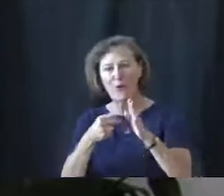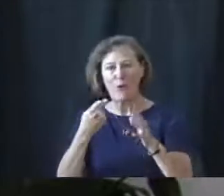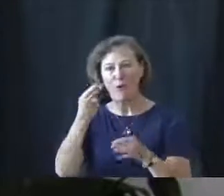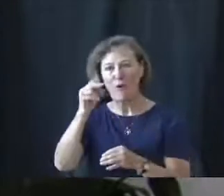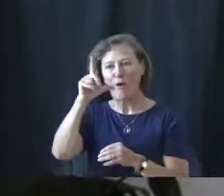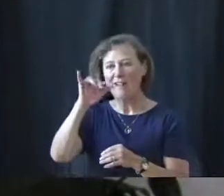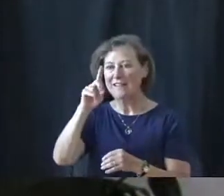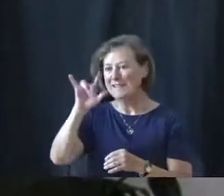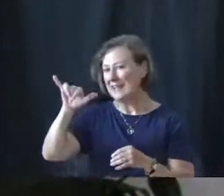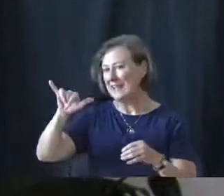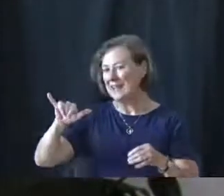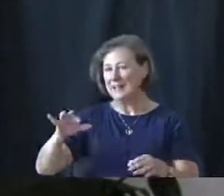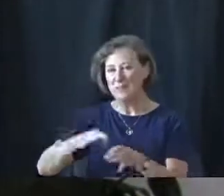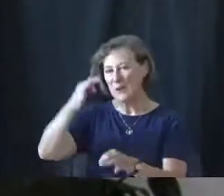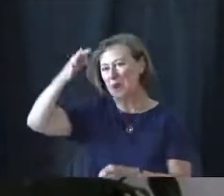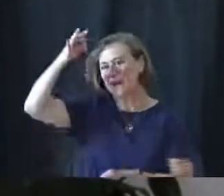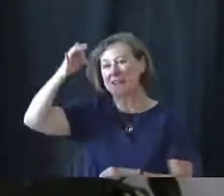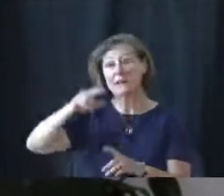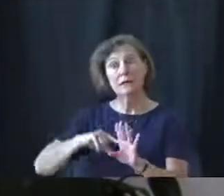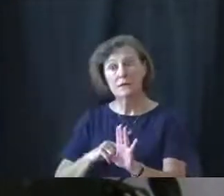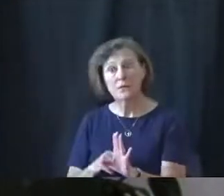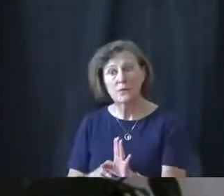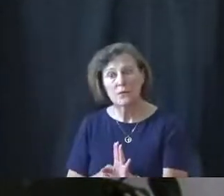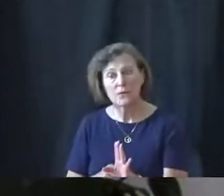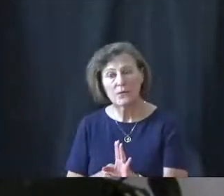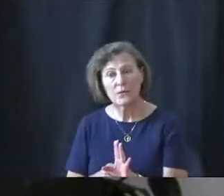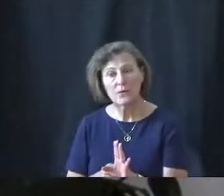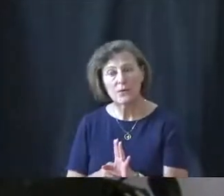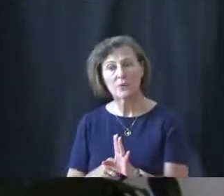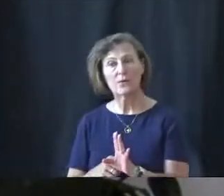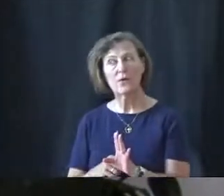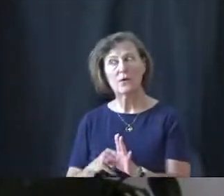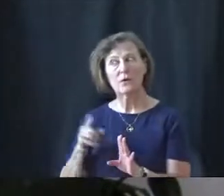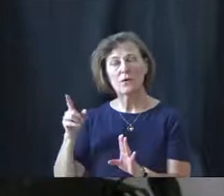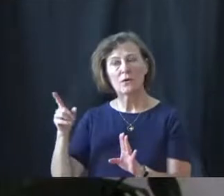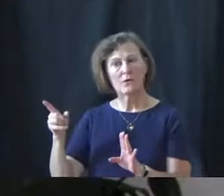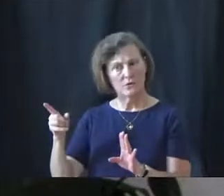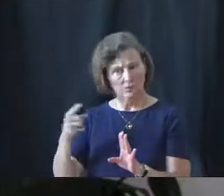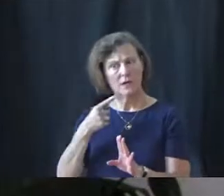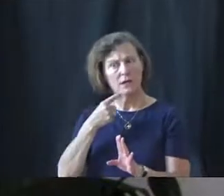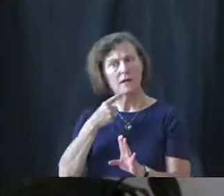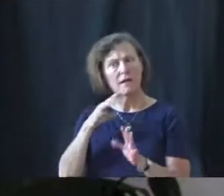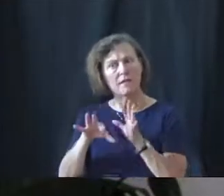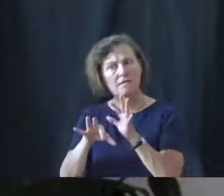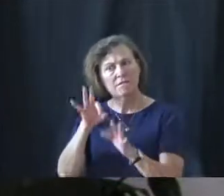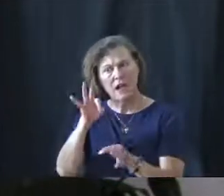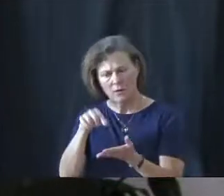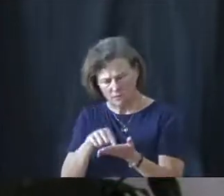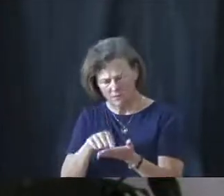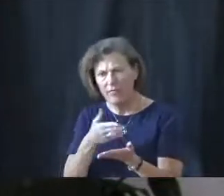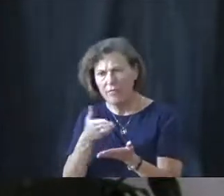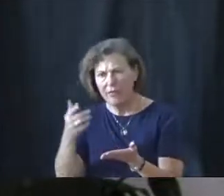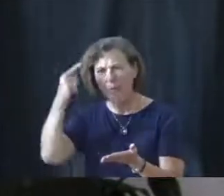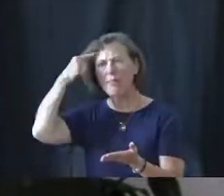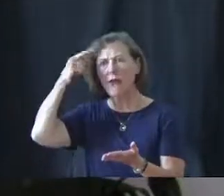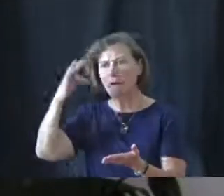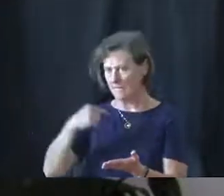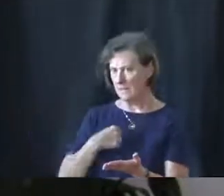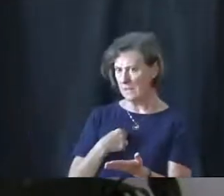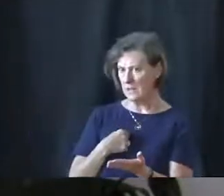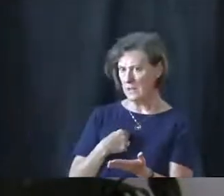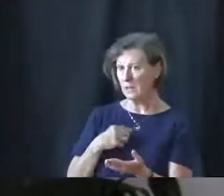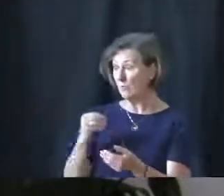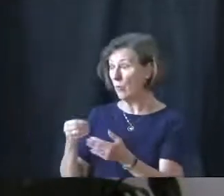spirit. But no. She had said she had found this thing and she thought of me, and so got